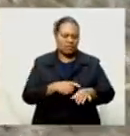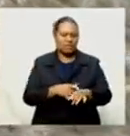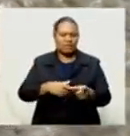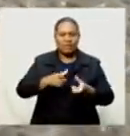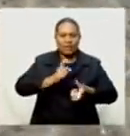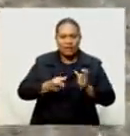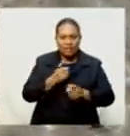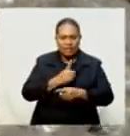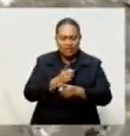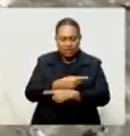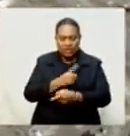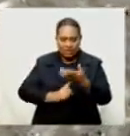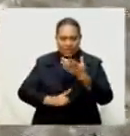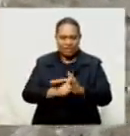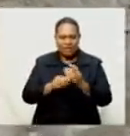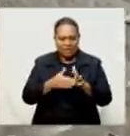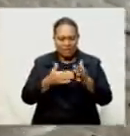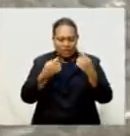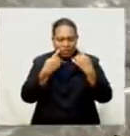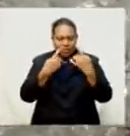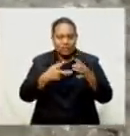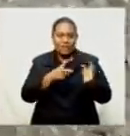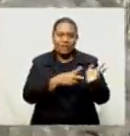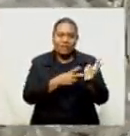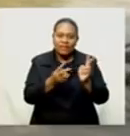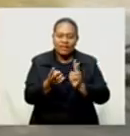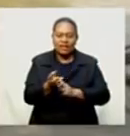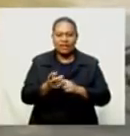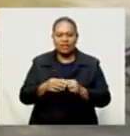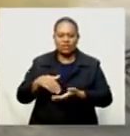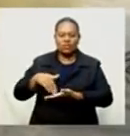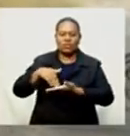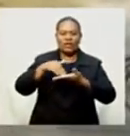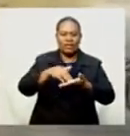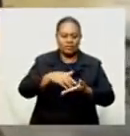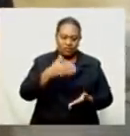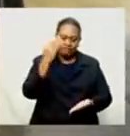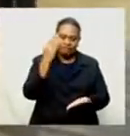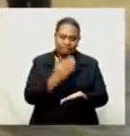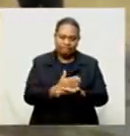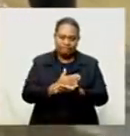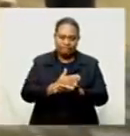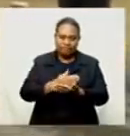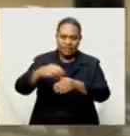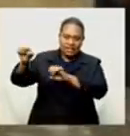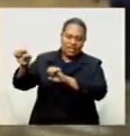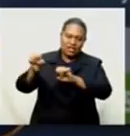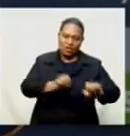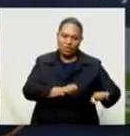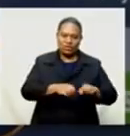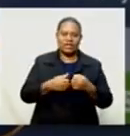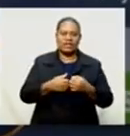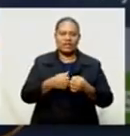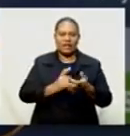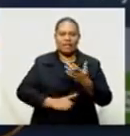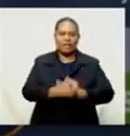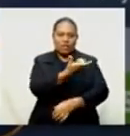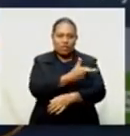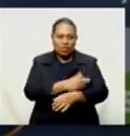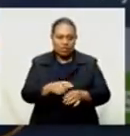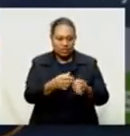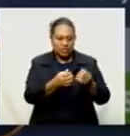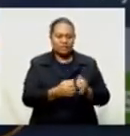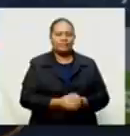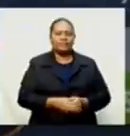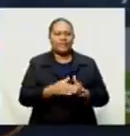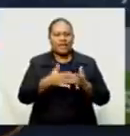will establish new fishing grounds for the villagers while helping stop the erosion of the coastal areas. A total of 600